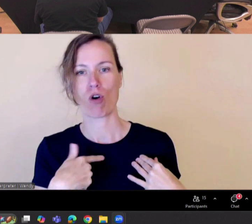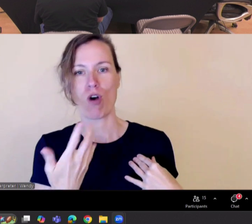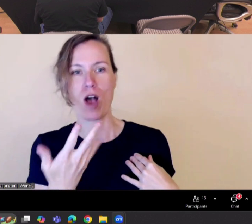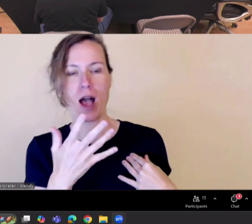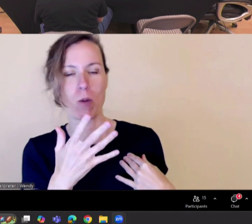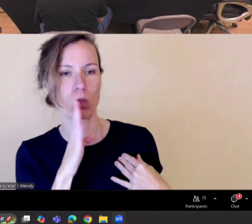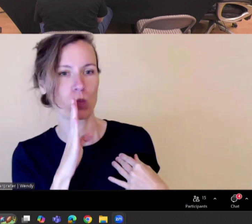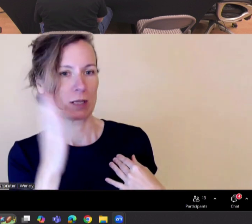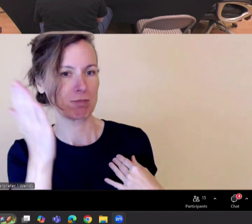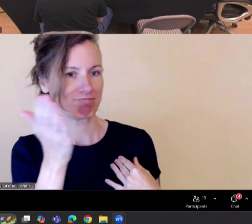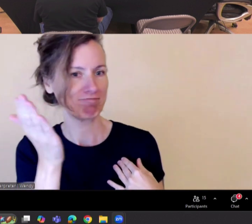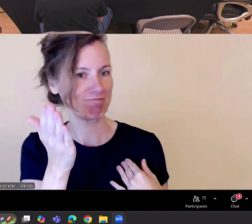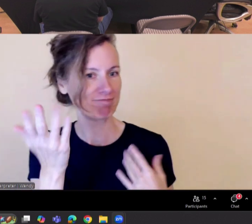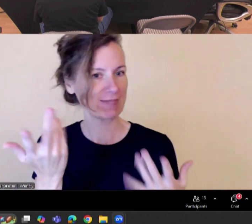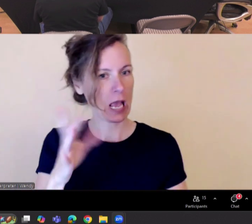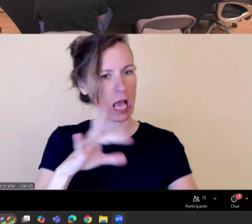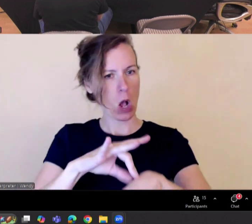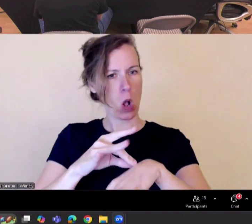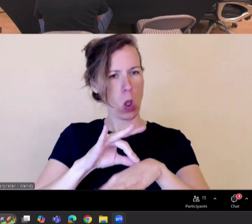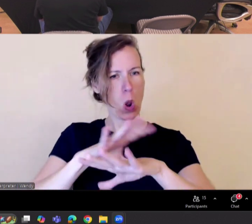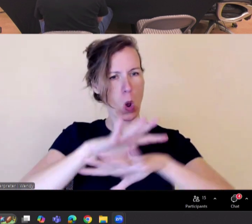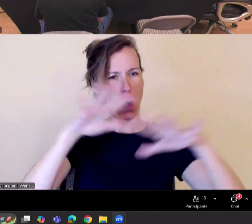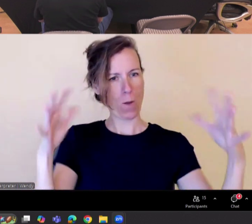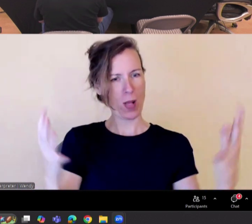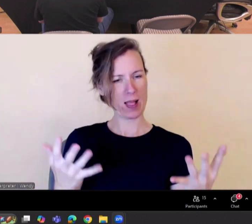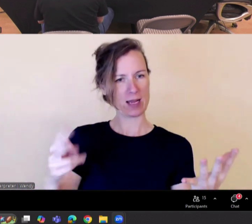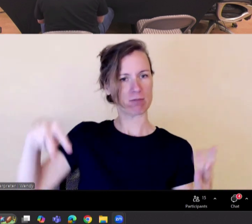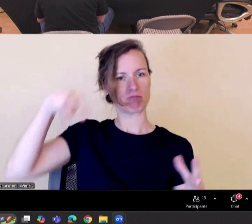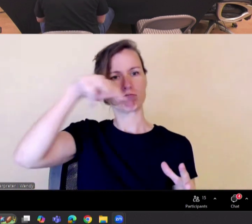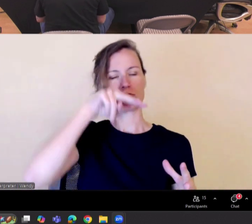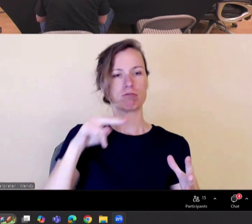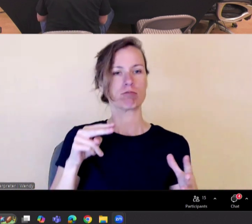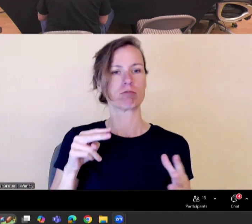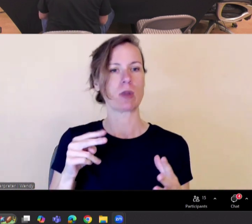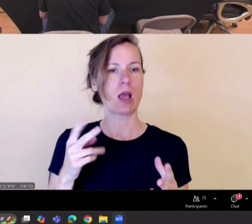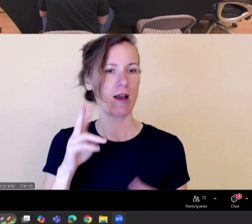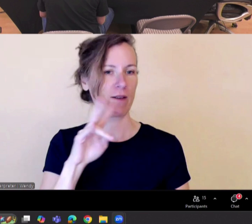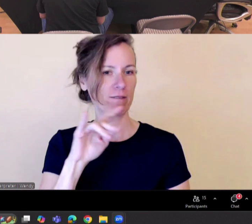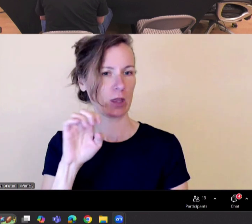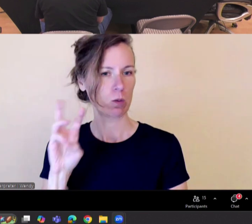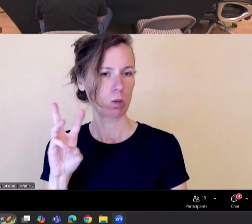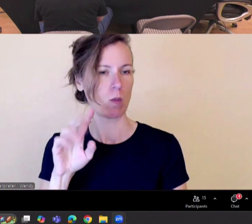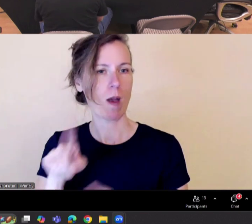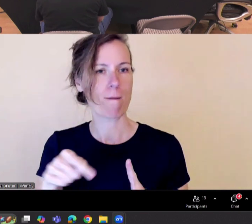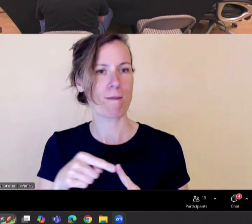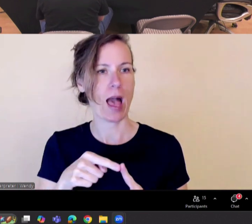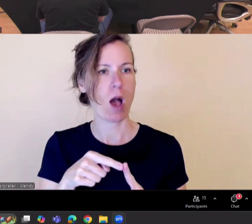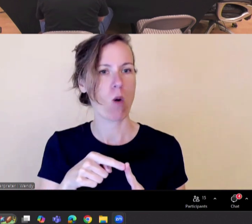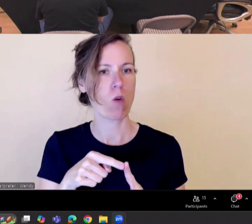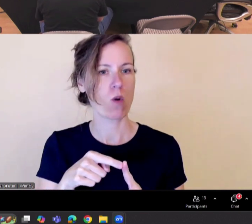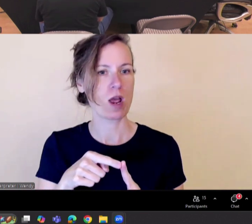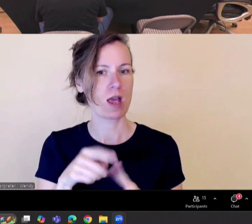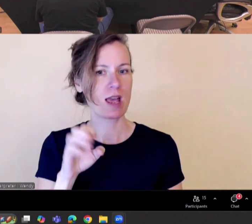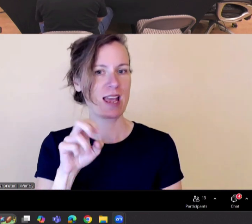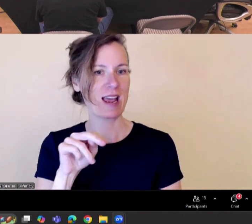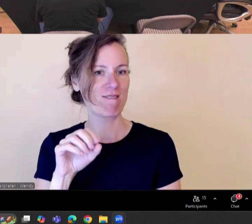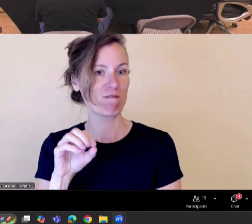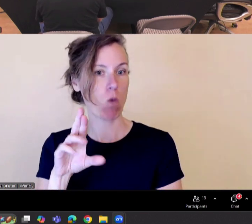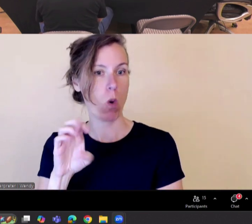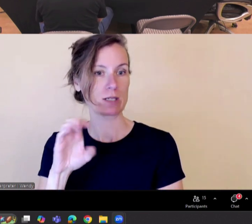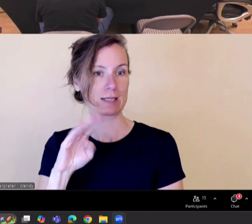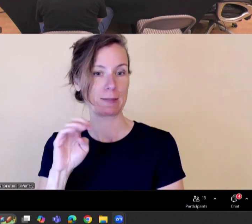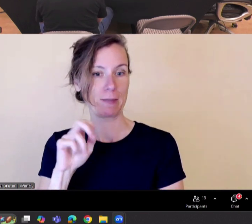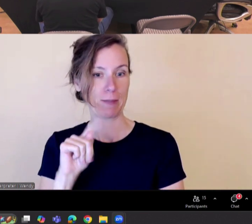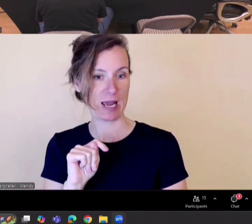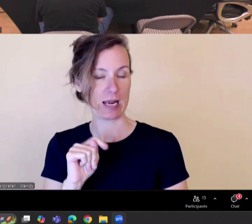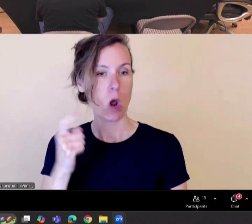globally about automated enforcement. Number one, it is not going away.